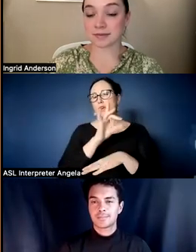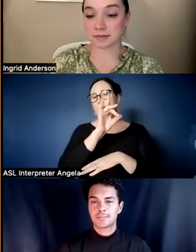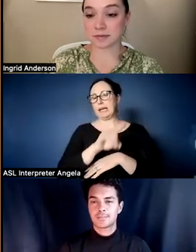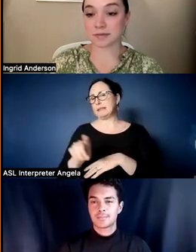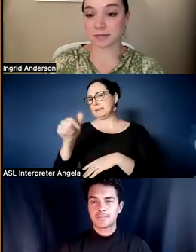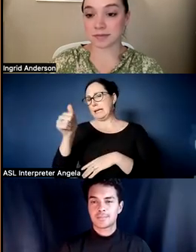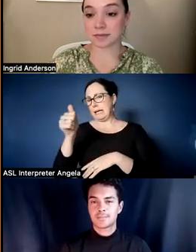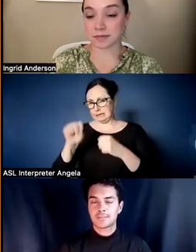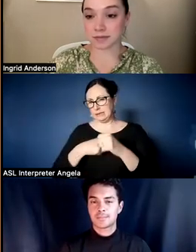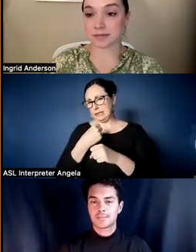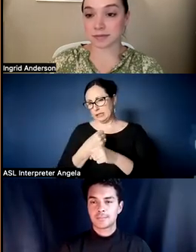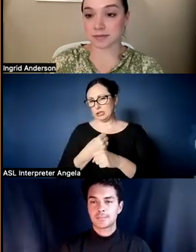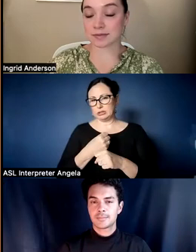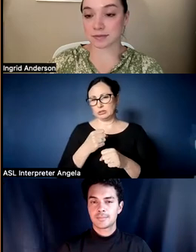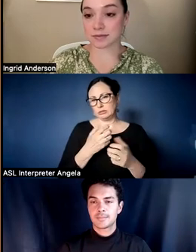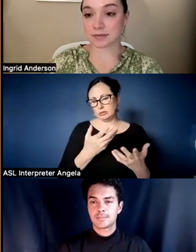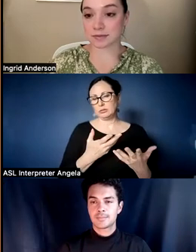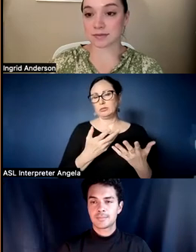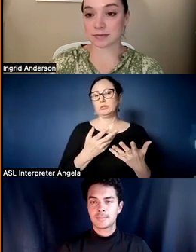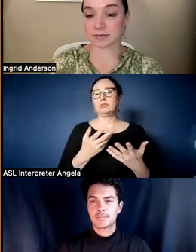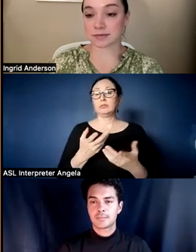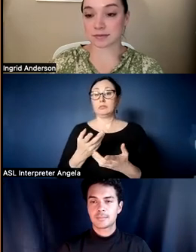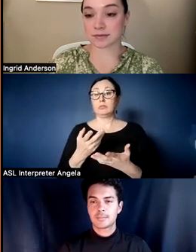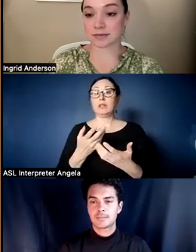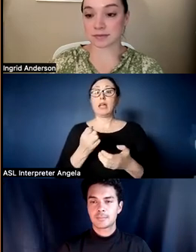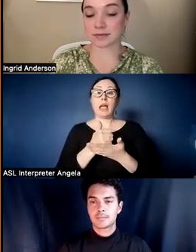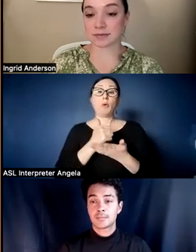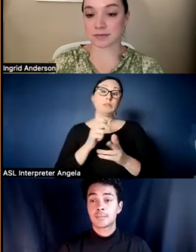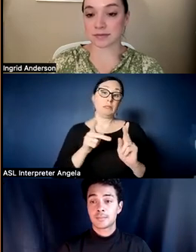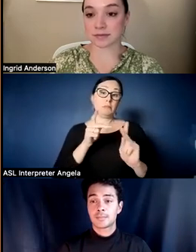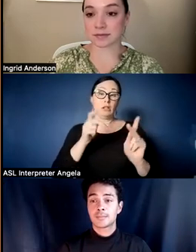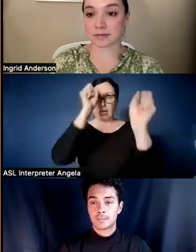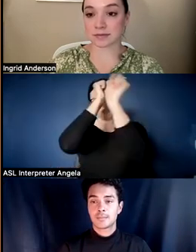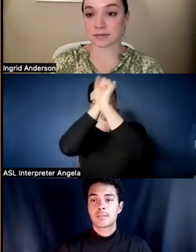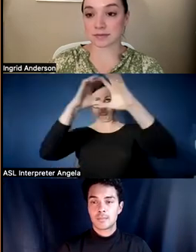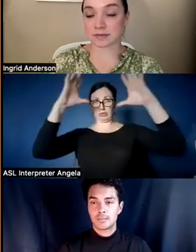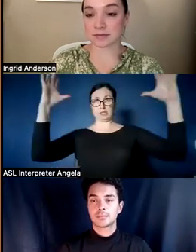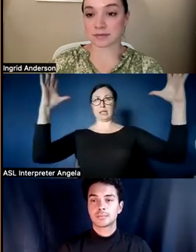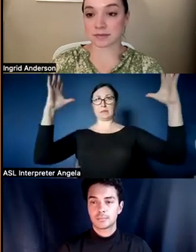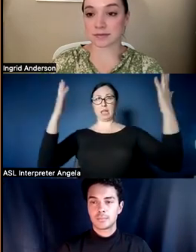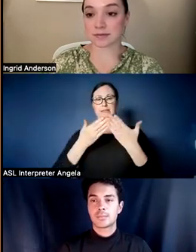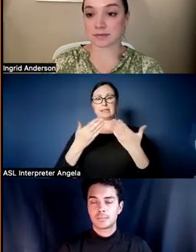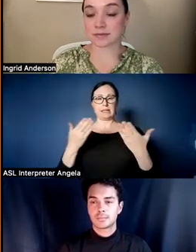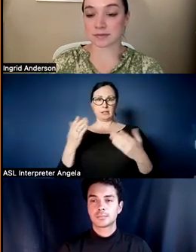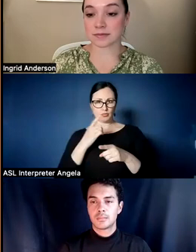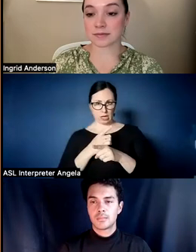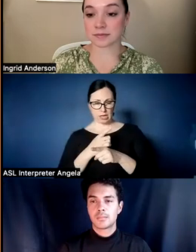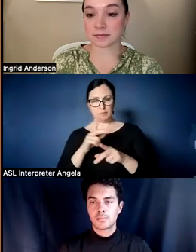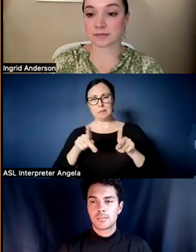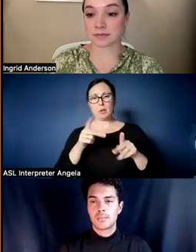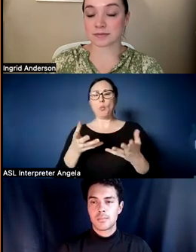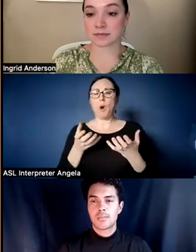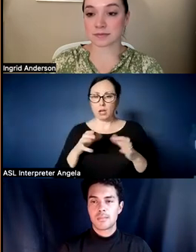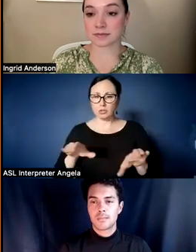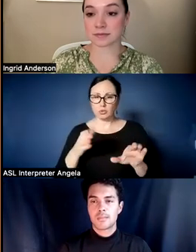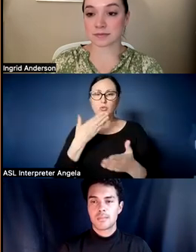nuance and slightly different ways that, it helps people conceptualize things, right? It's ways that people be like, oh, people want to do good work. But